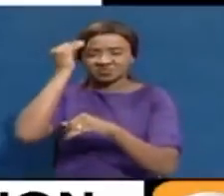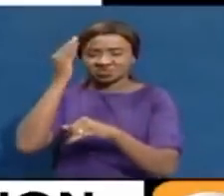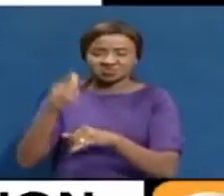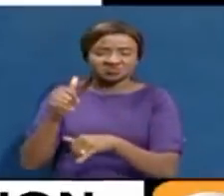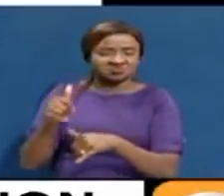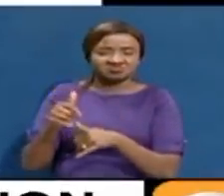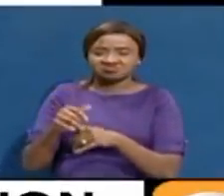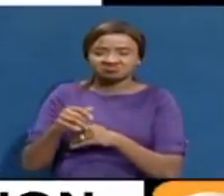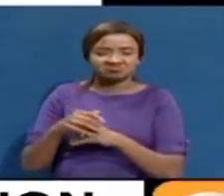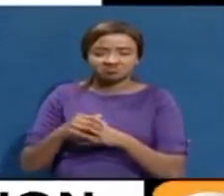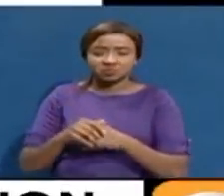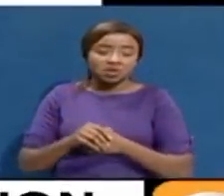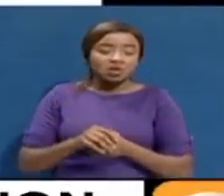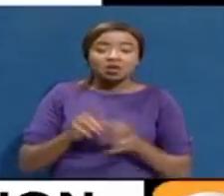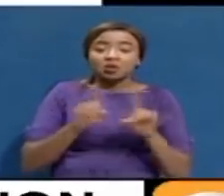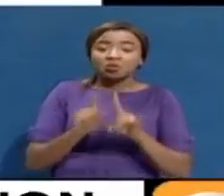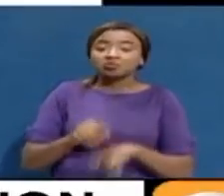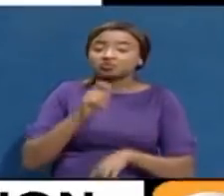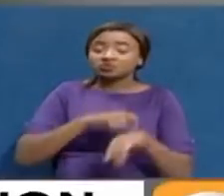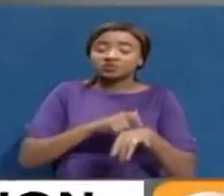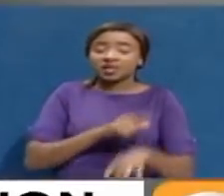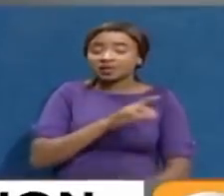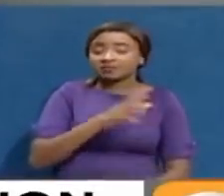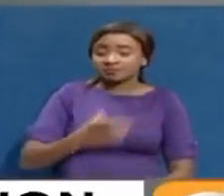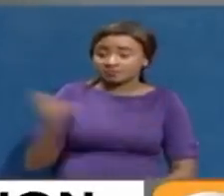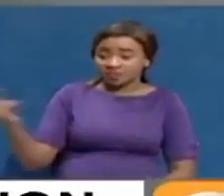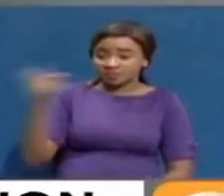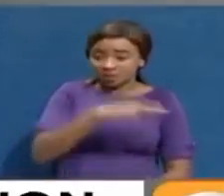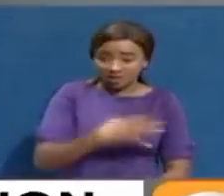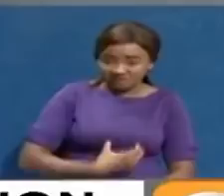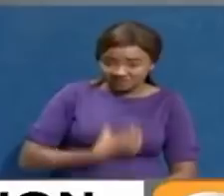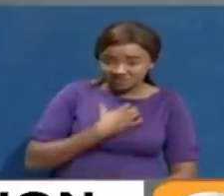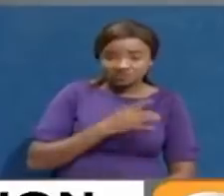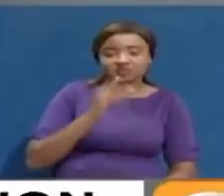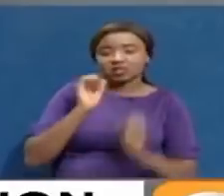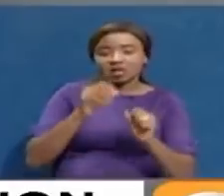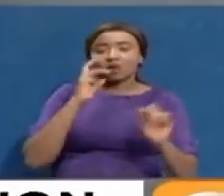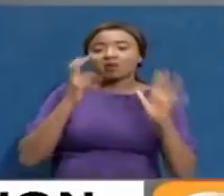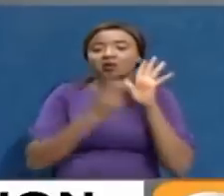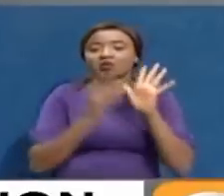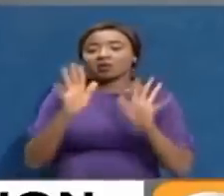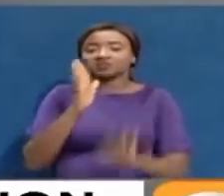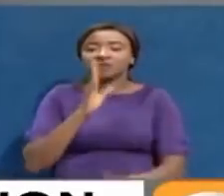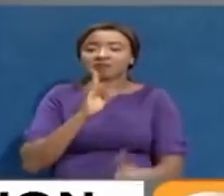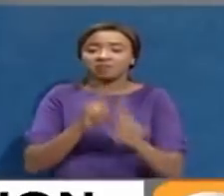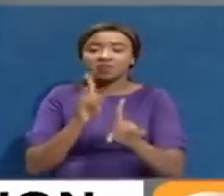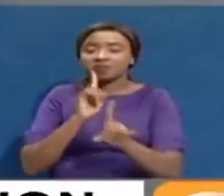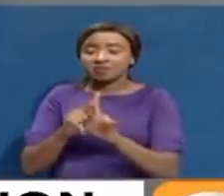would only recognize her siblings and not her. Now, because obviously